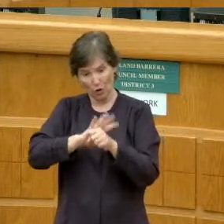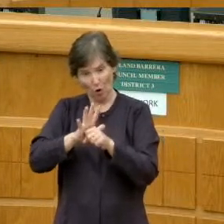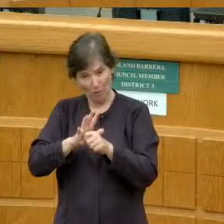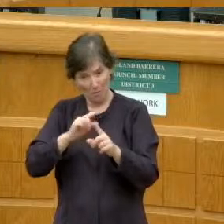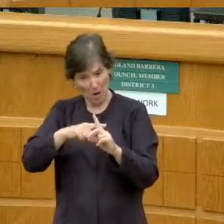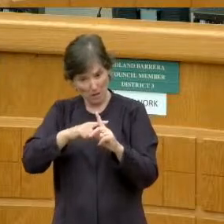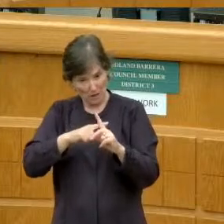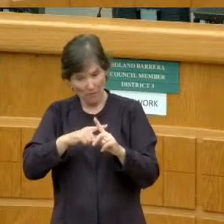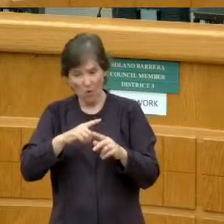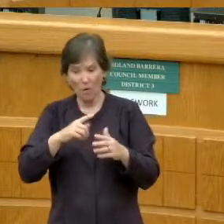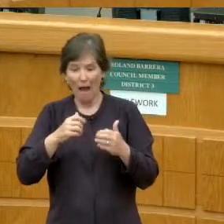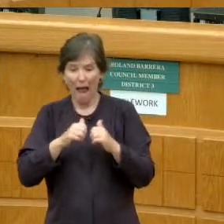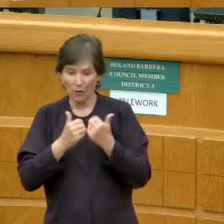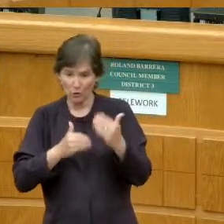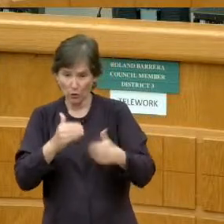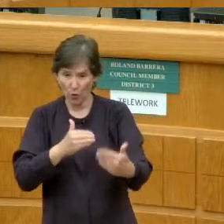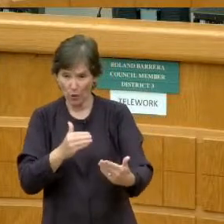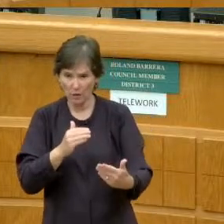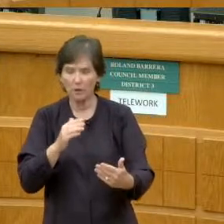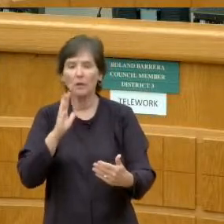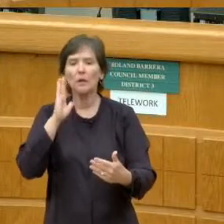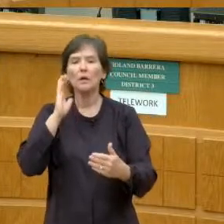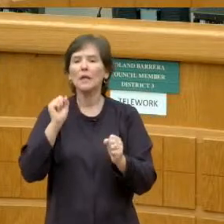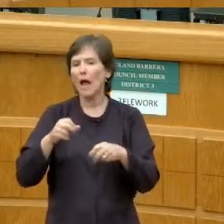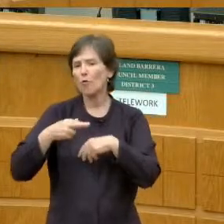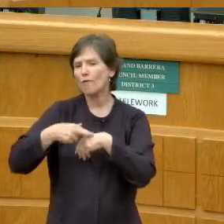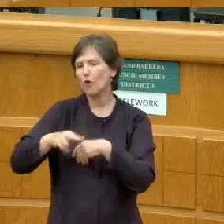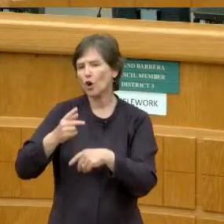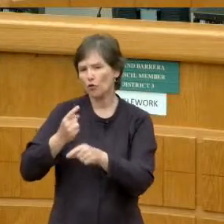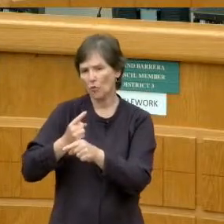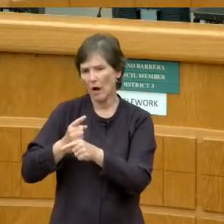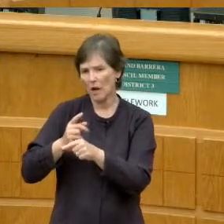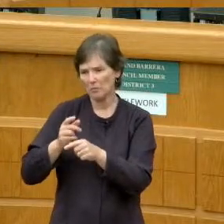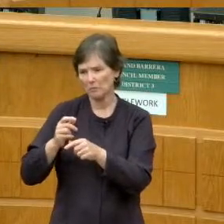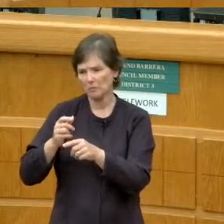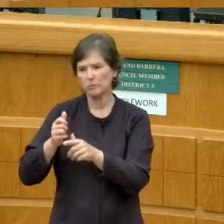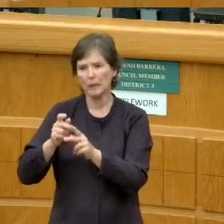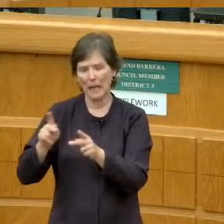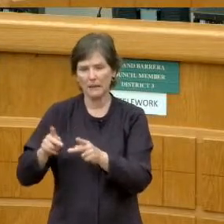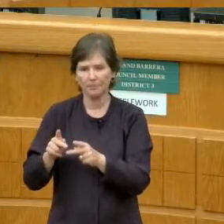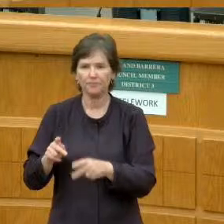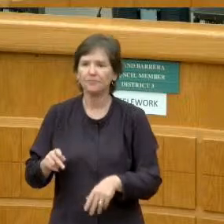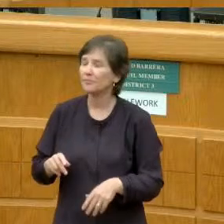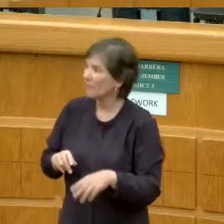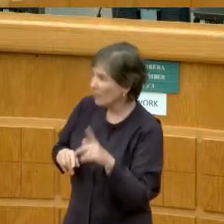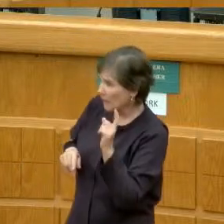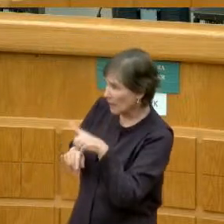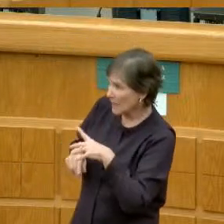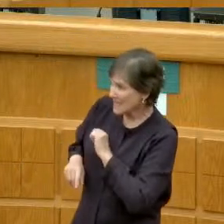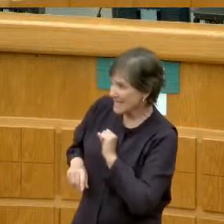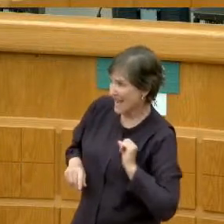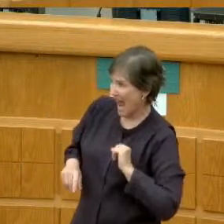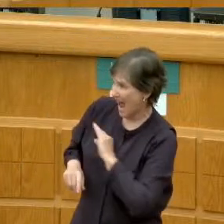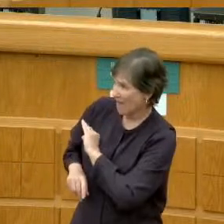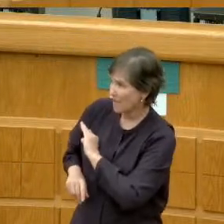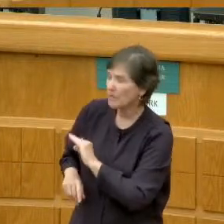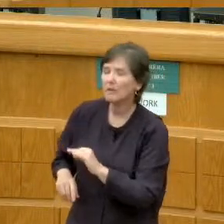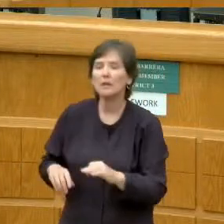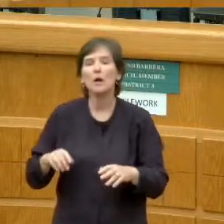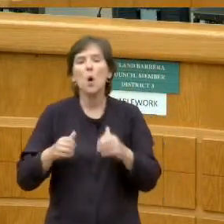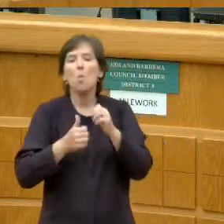the COVID-19 positive patient. And the last question about it would be staffing. Just who would be staffing? and Right. how